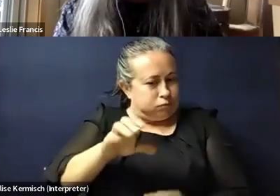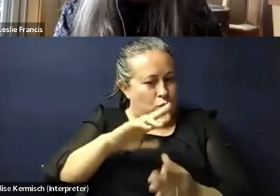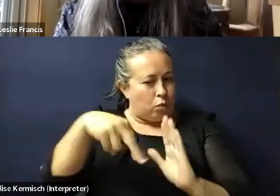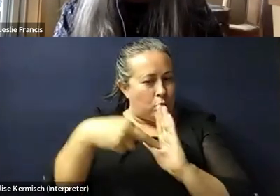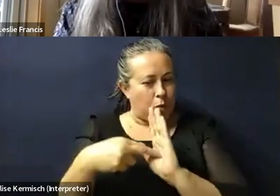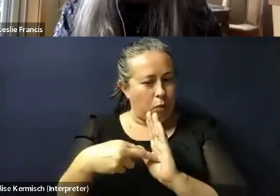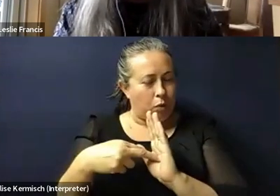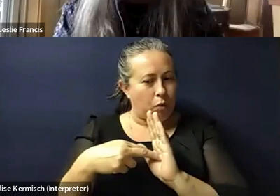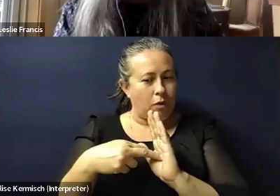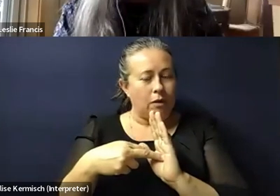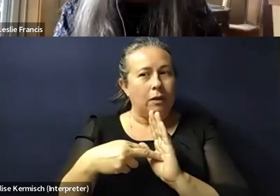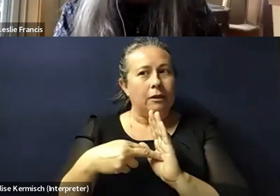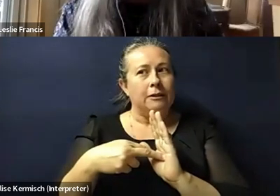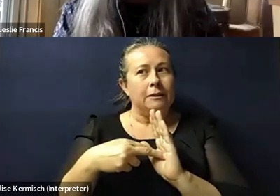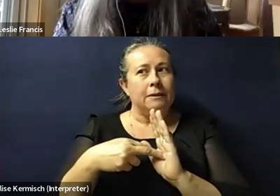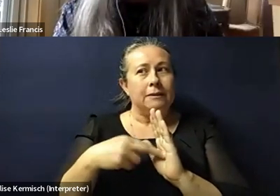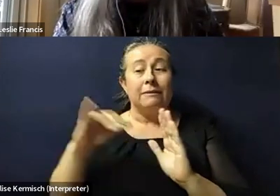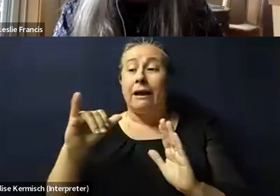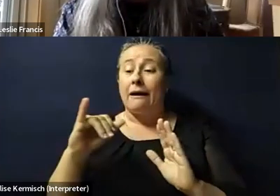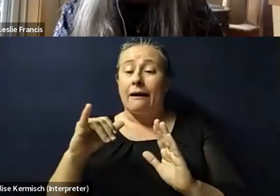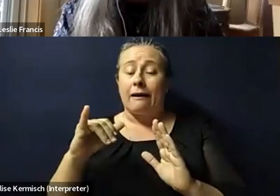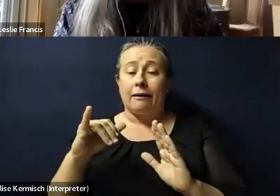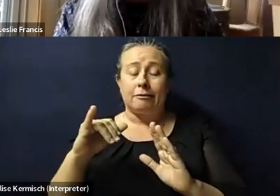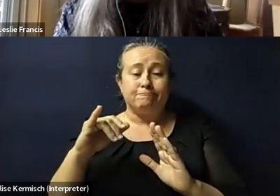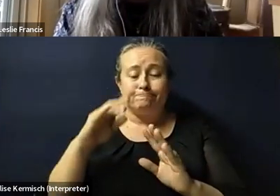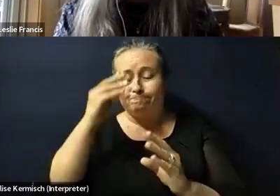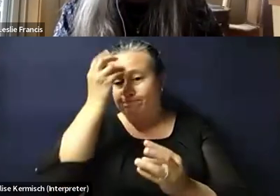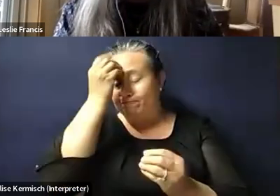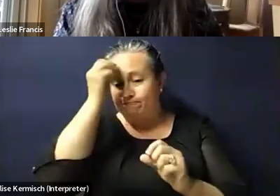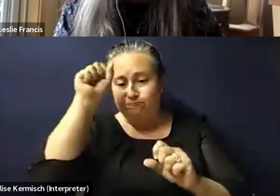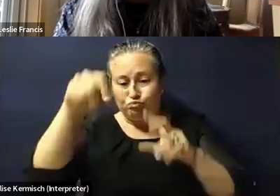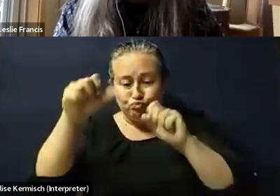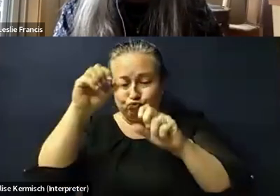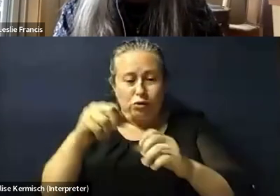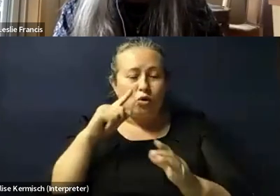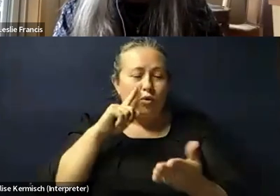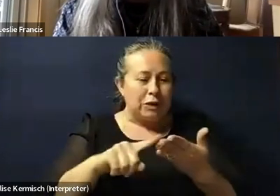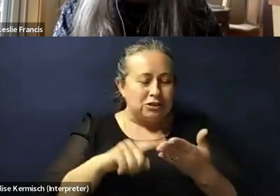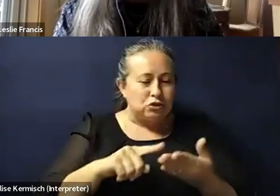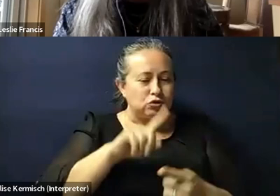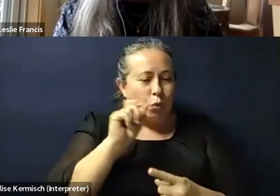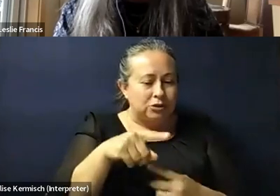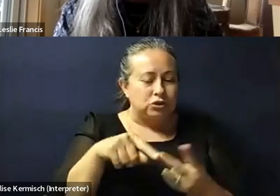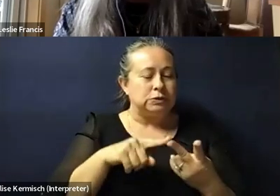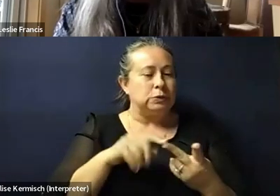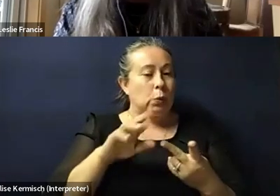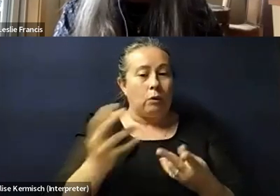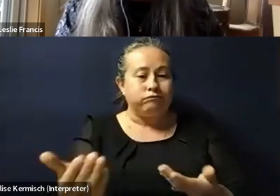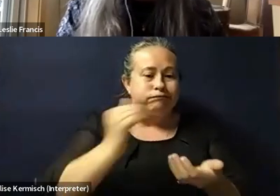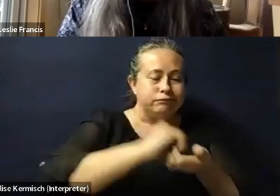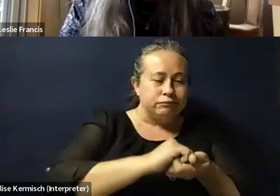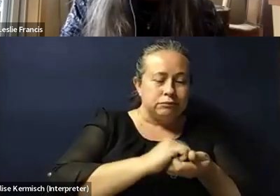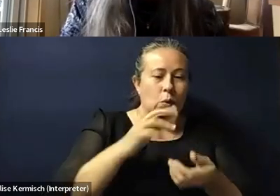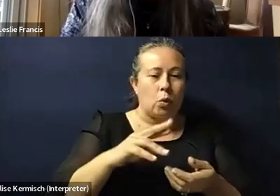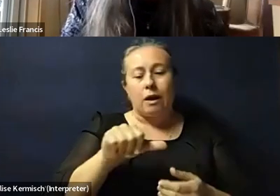maybe forming research questions or engaging in collaborative types of research or other